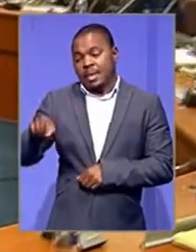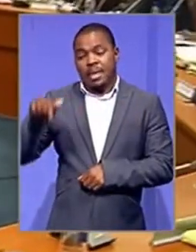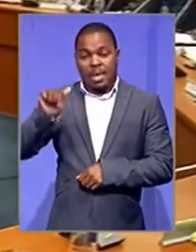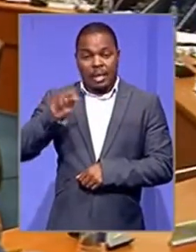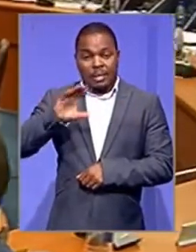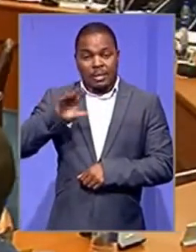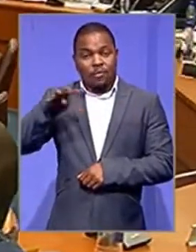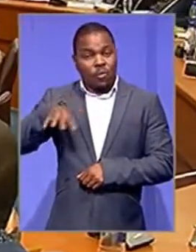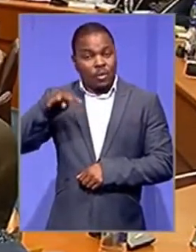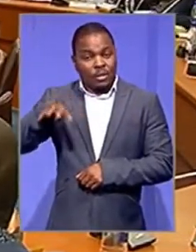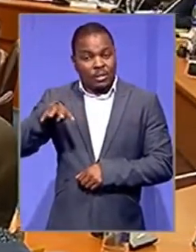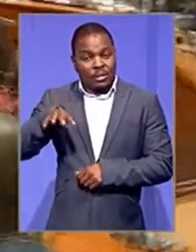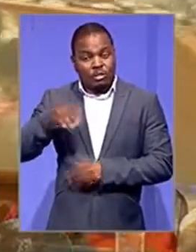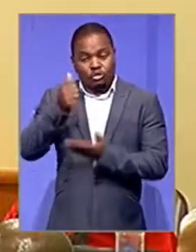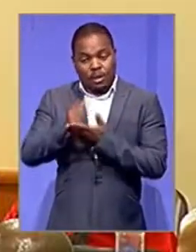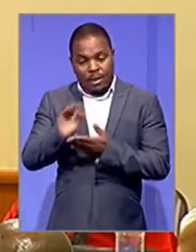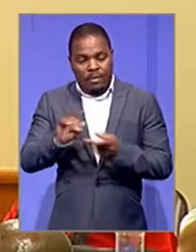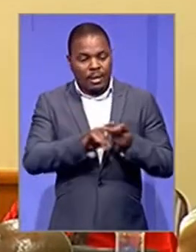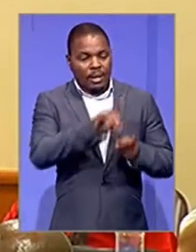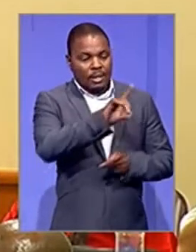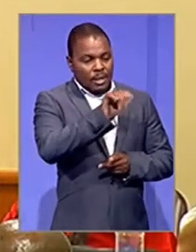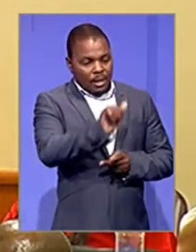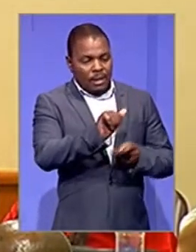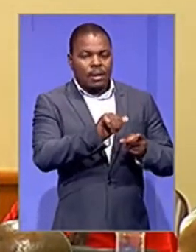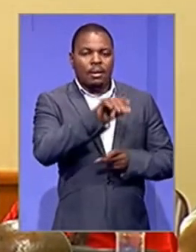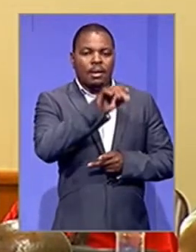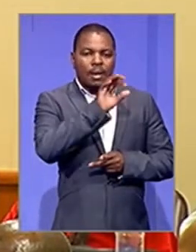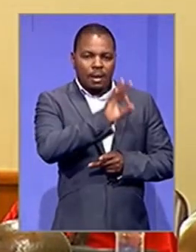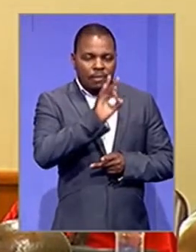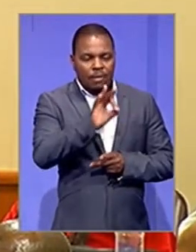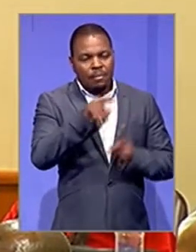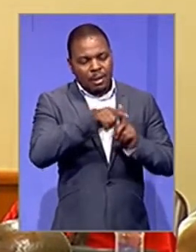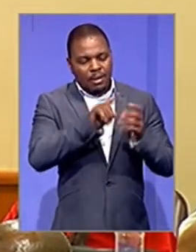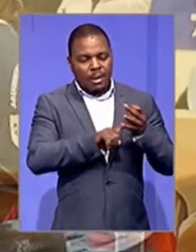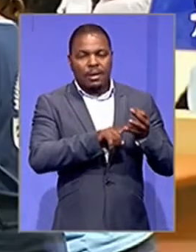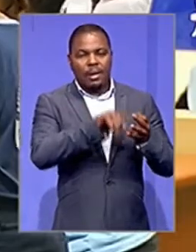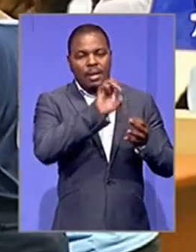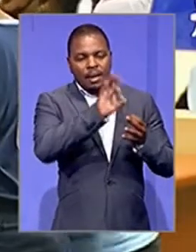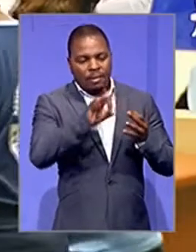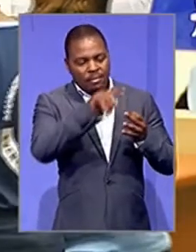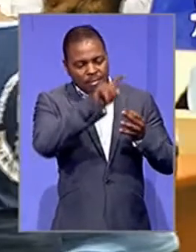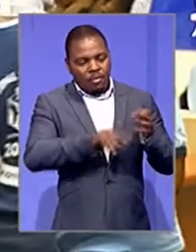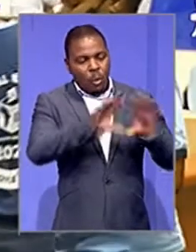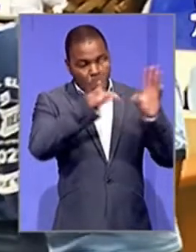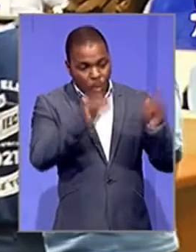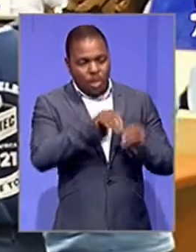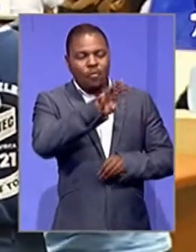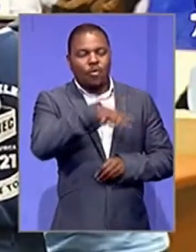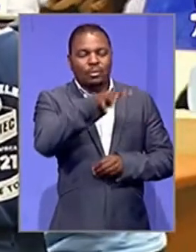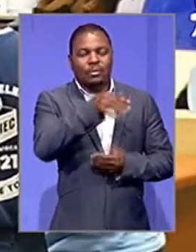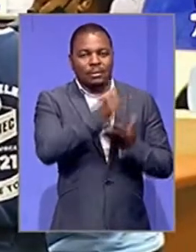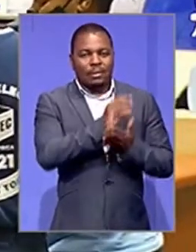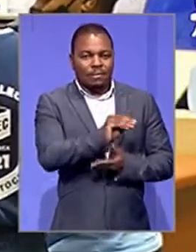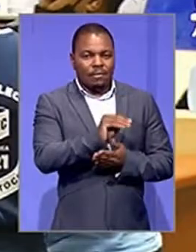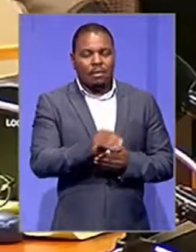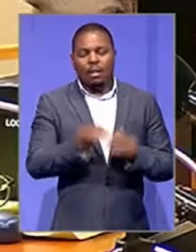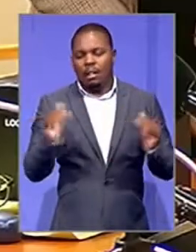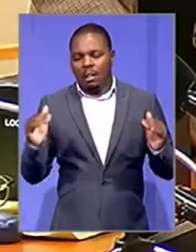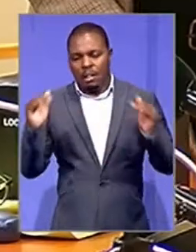wo, mola DA, EFF le Freedom Front Plus ba ena le palomoka ya ditulo tse 14 le bona. Morago ga gore dipoelo di